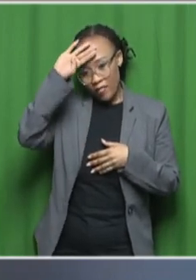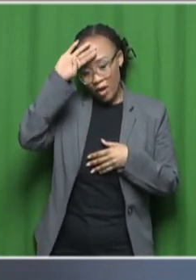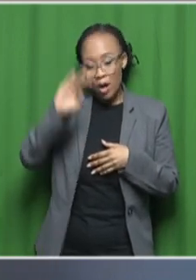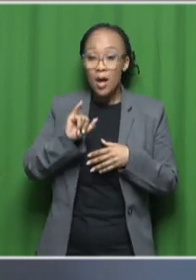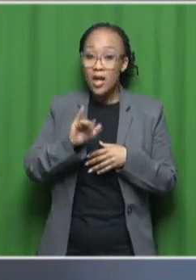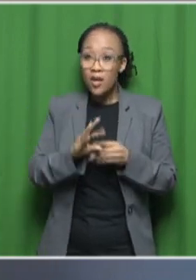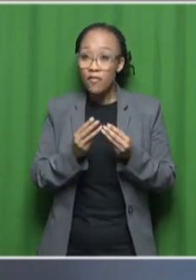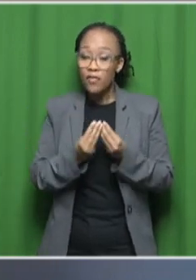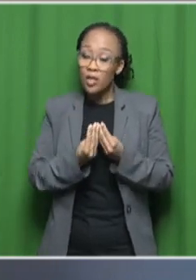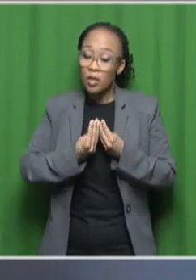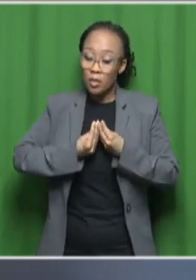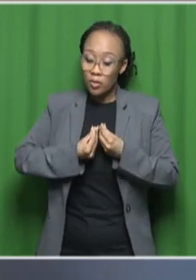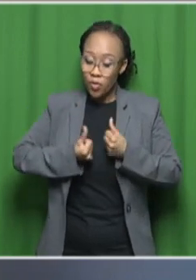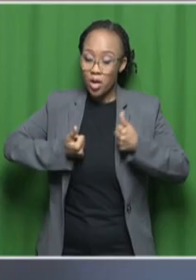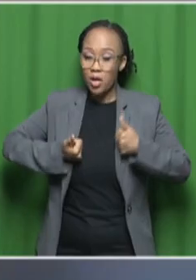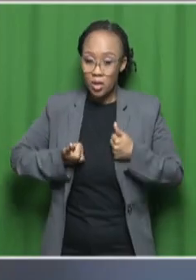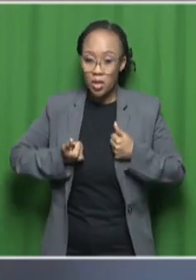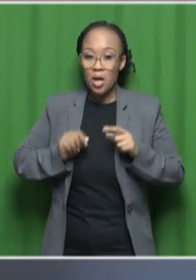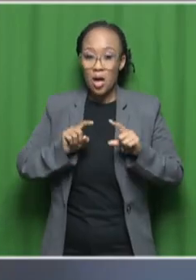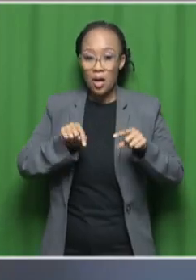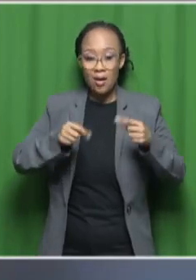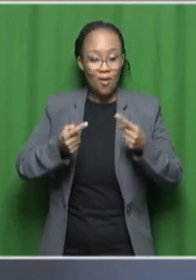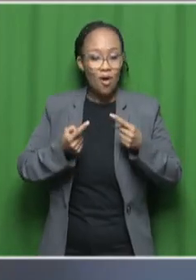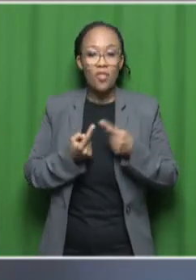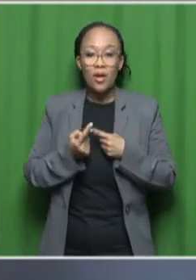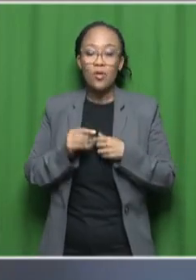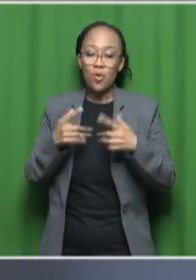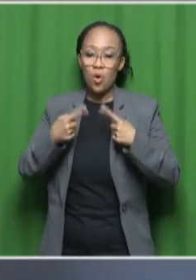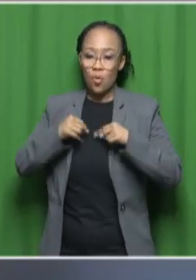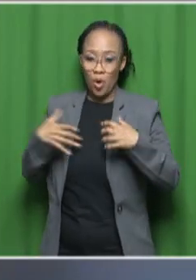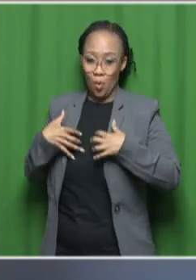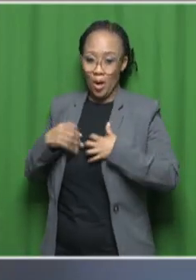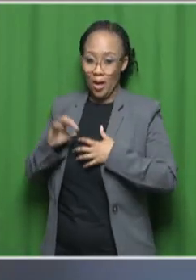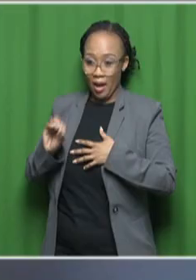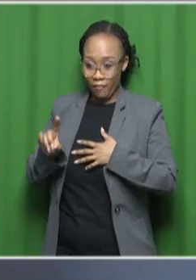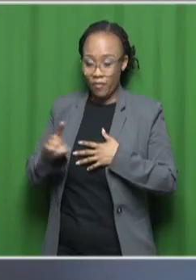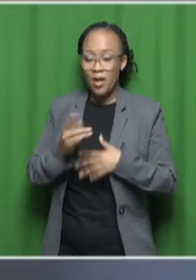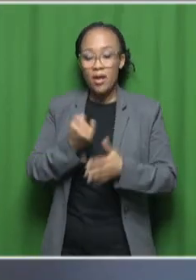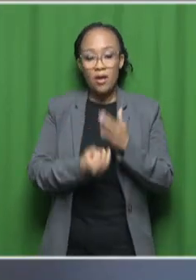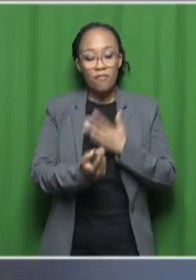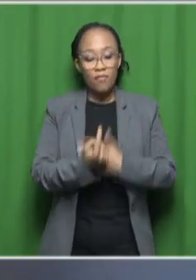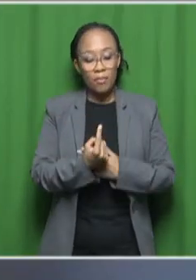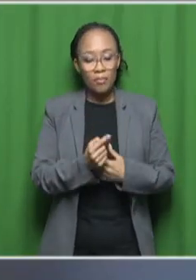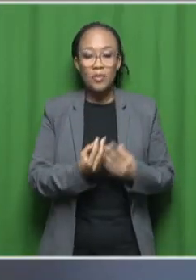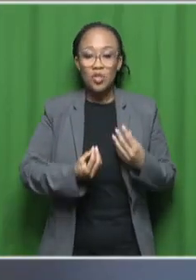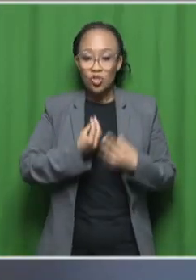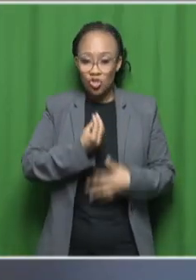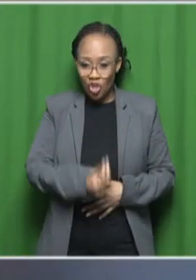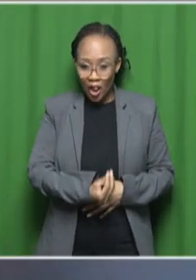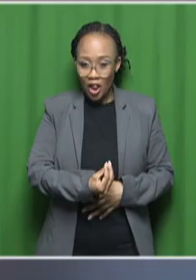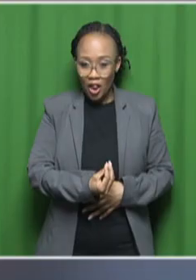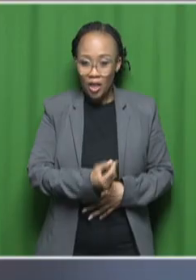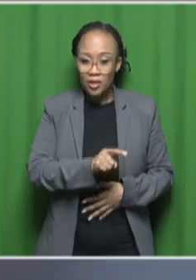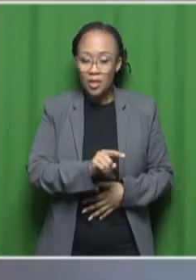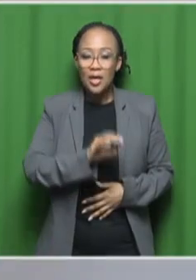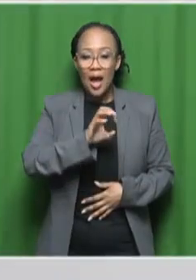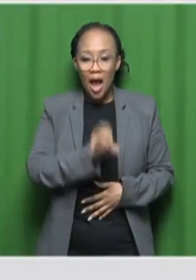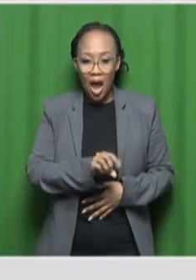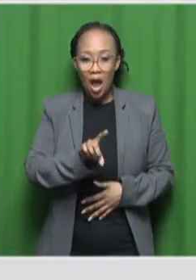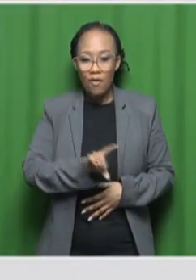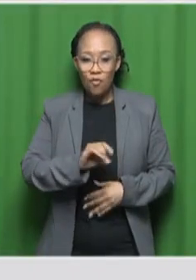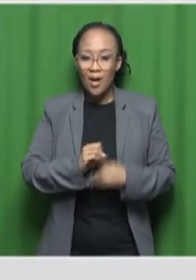worried that it may result in rheumatic fever. So after a child had the throat infections from a streptococcus